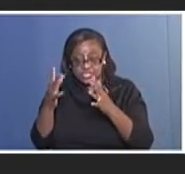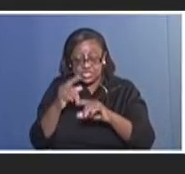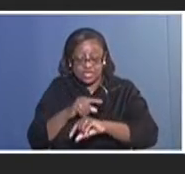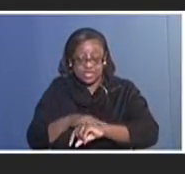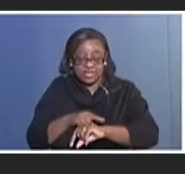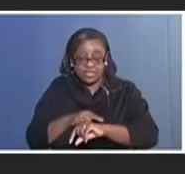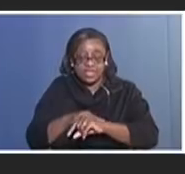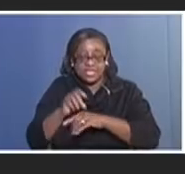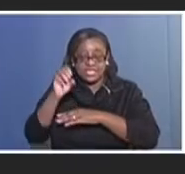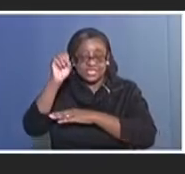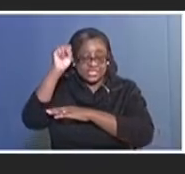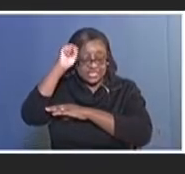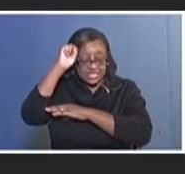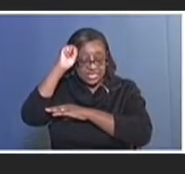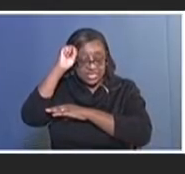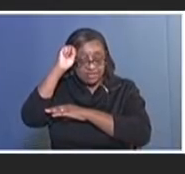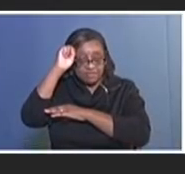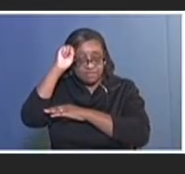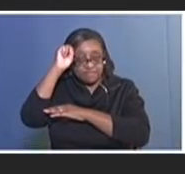director Steven